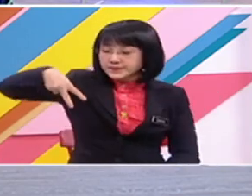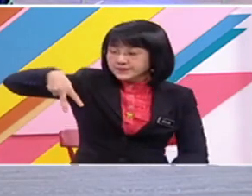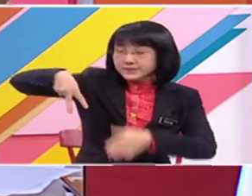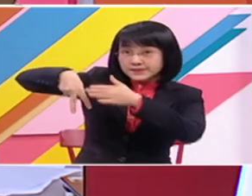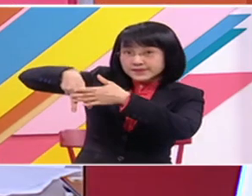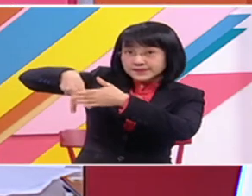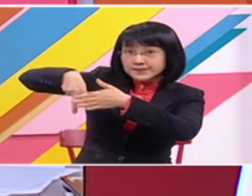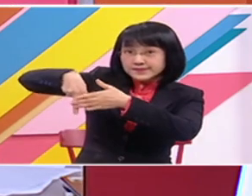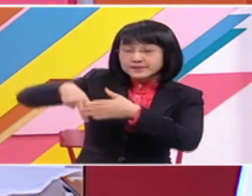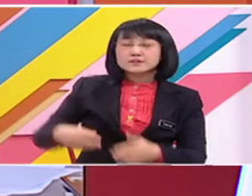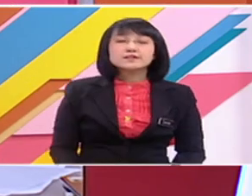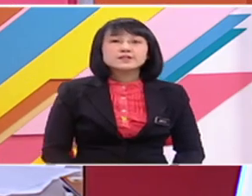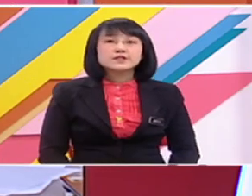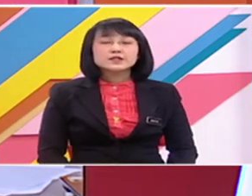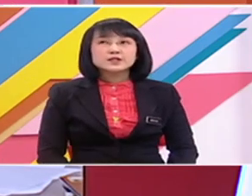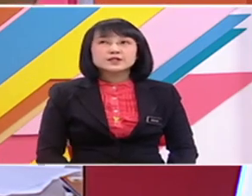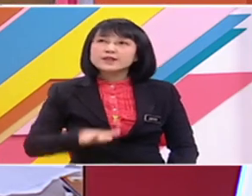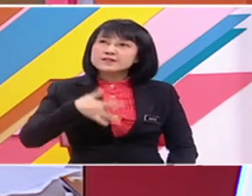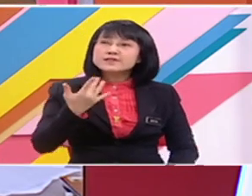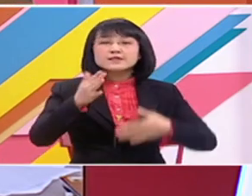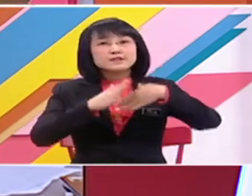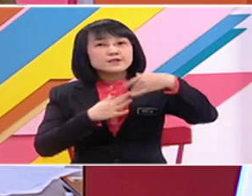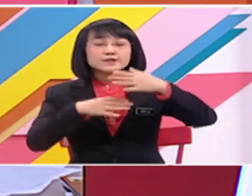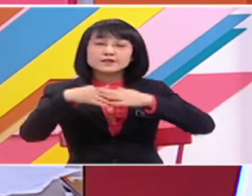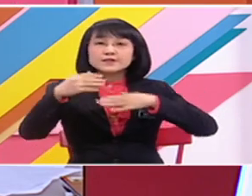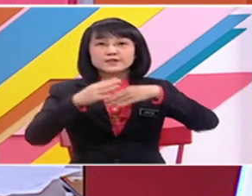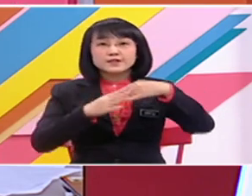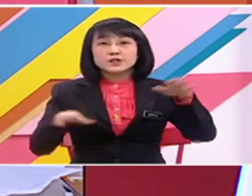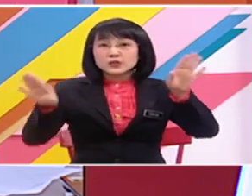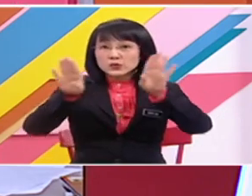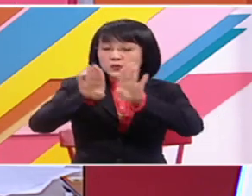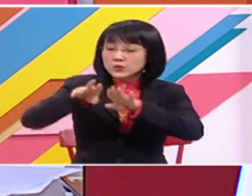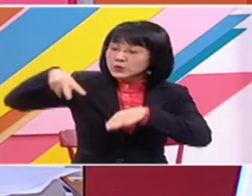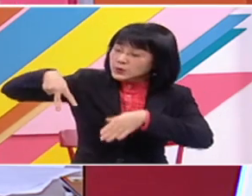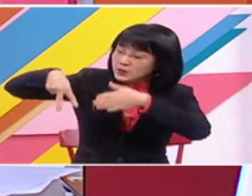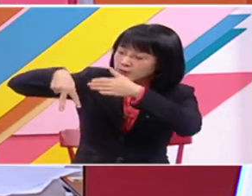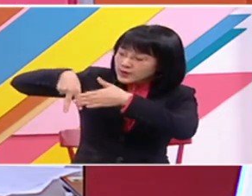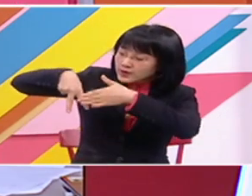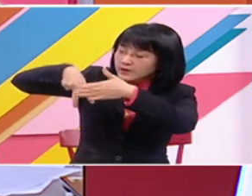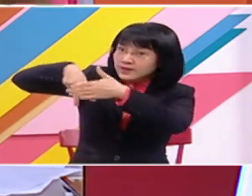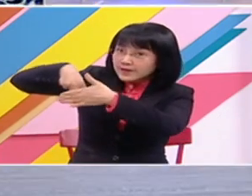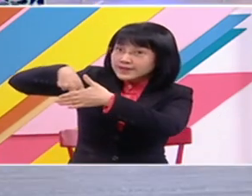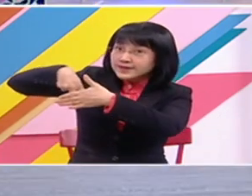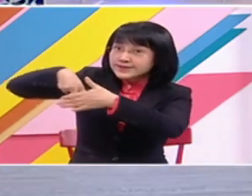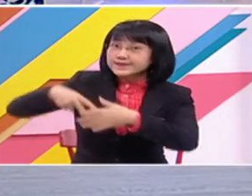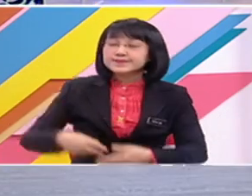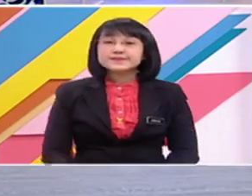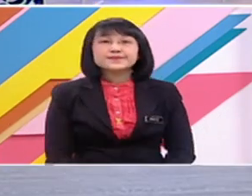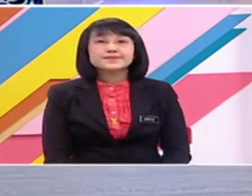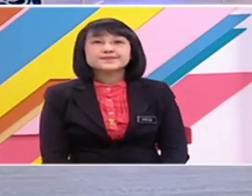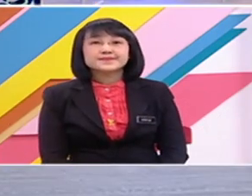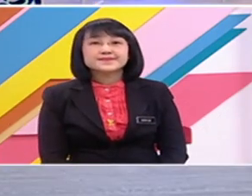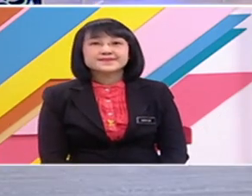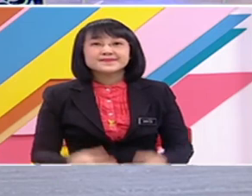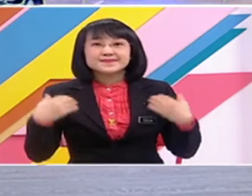it's comfortable. Yes, and it covers your leg separately. Okay. And it has two holes for